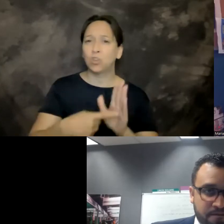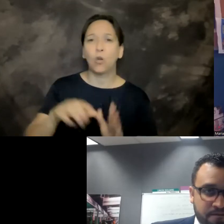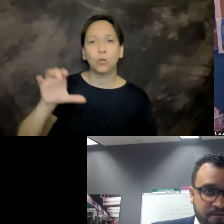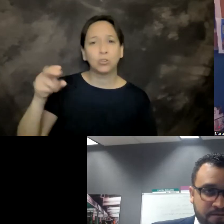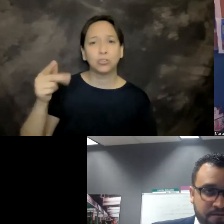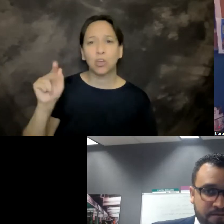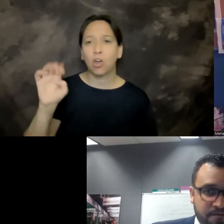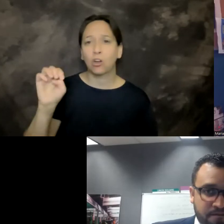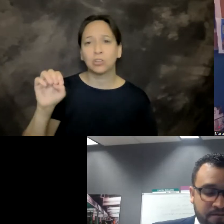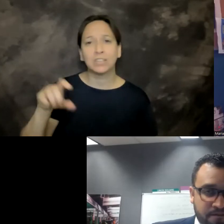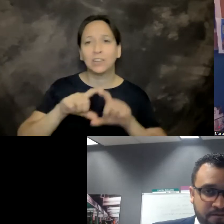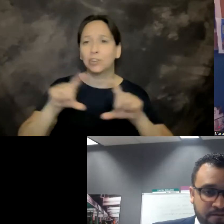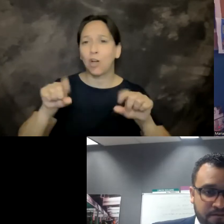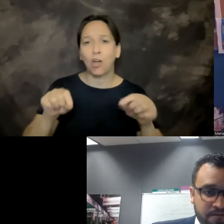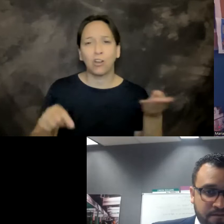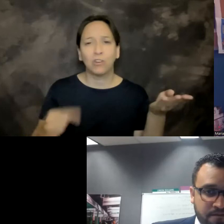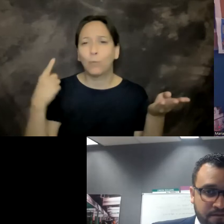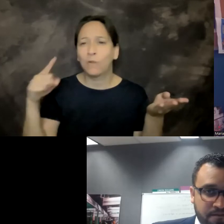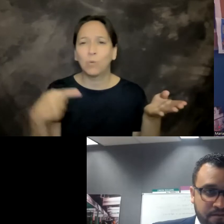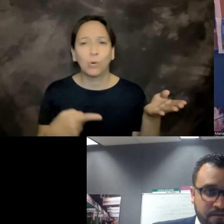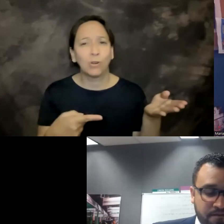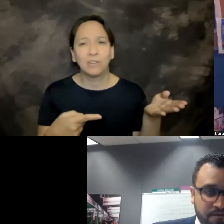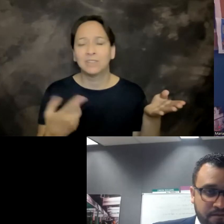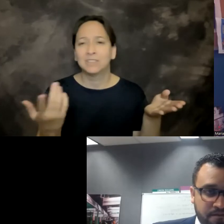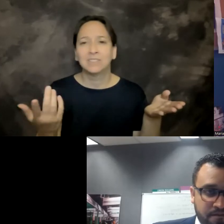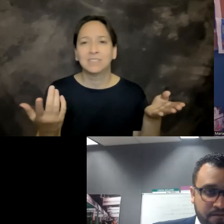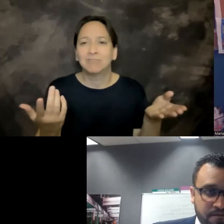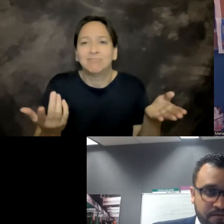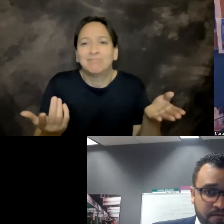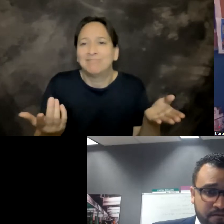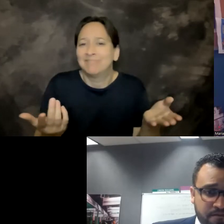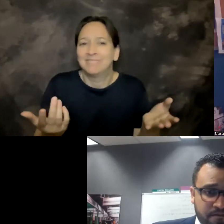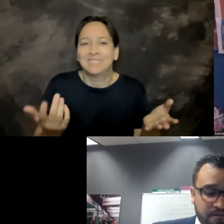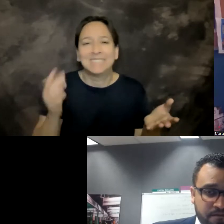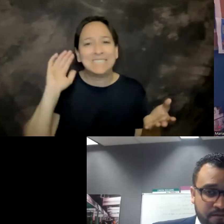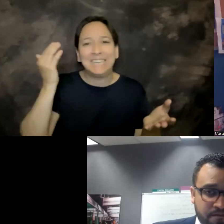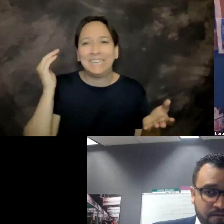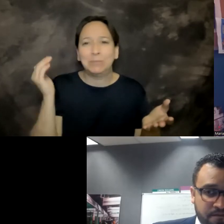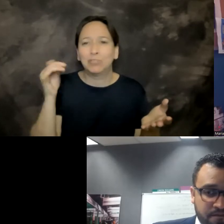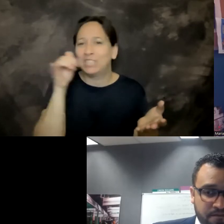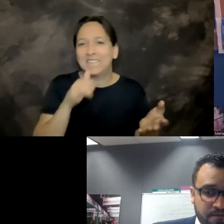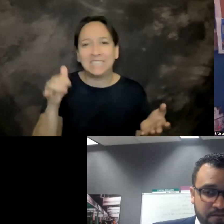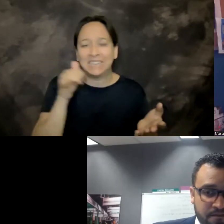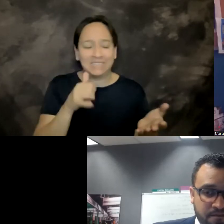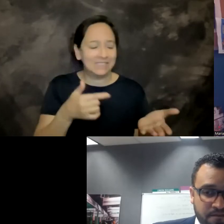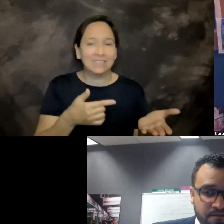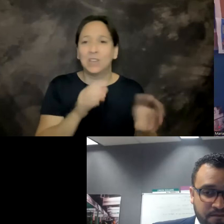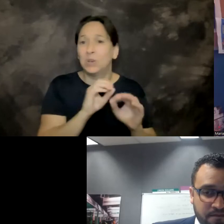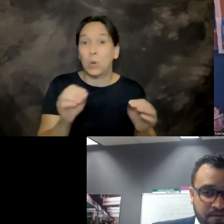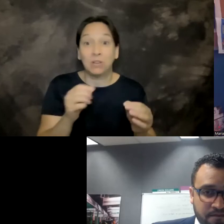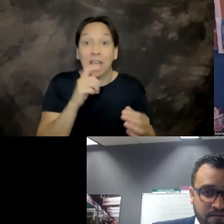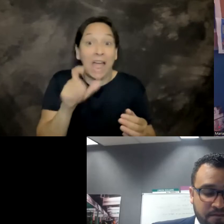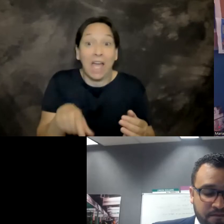card on the commuter rail? That seems it seems ridiculous if it doesn't have to have any money on